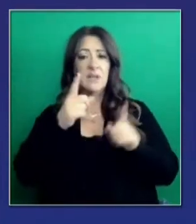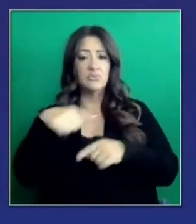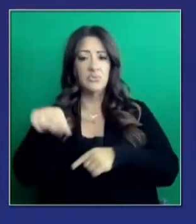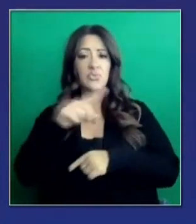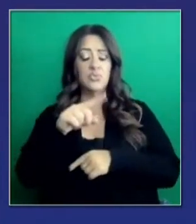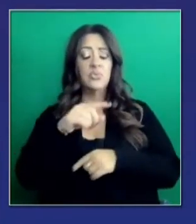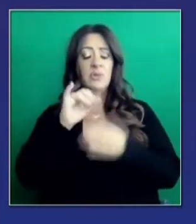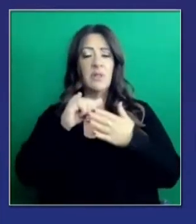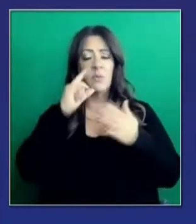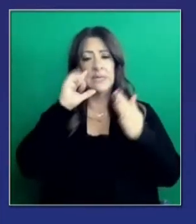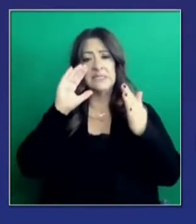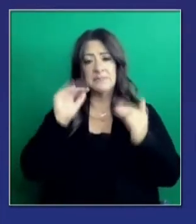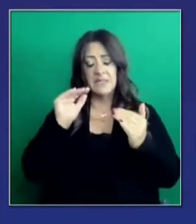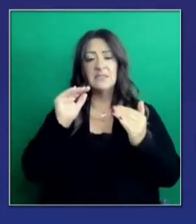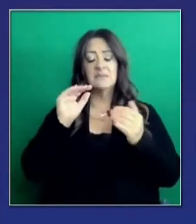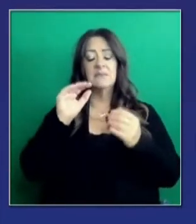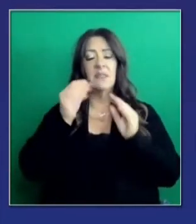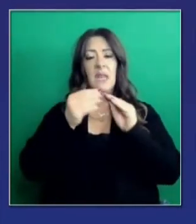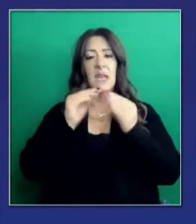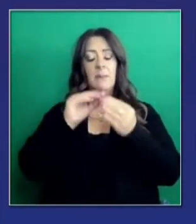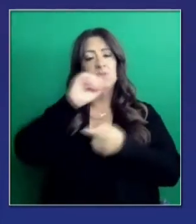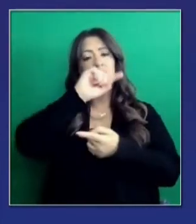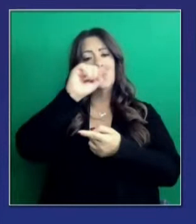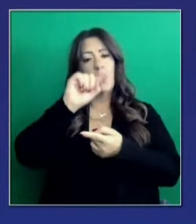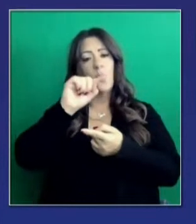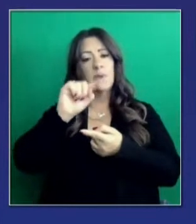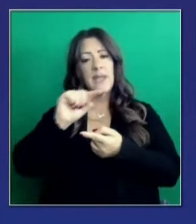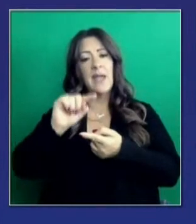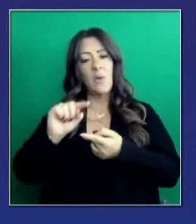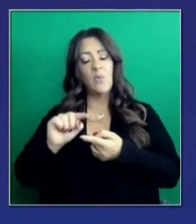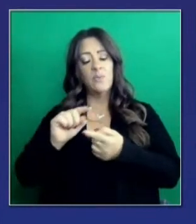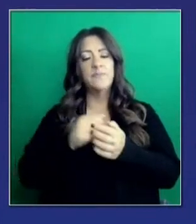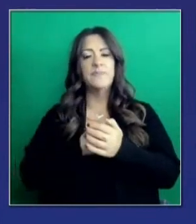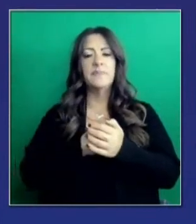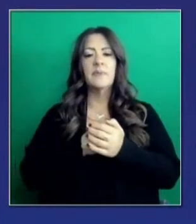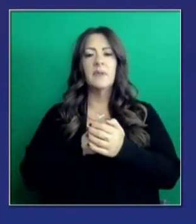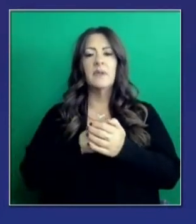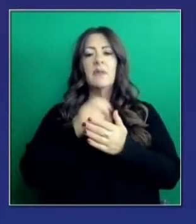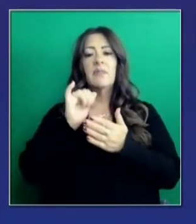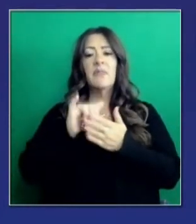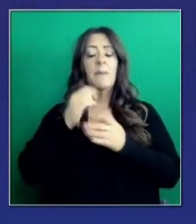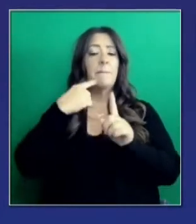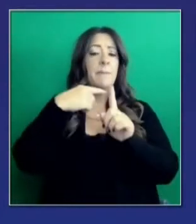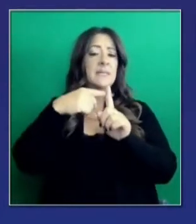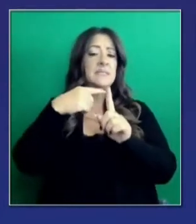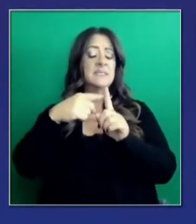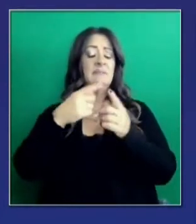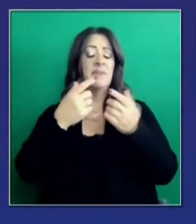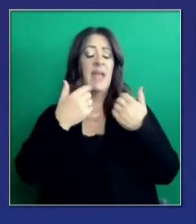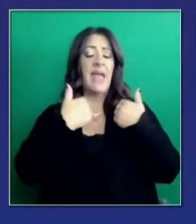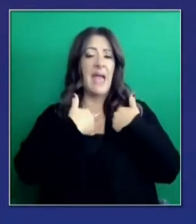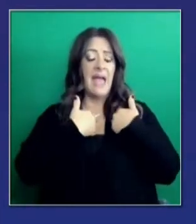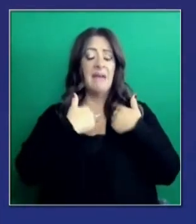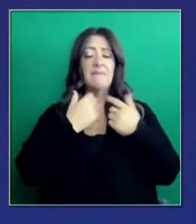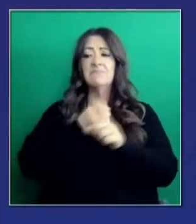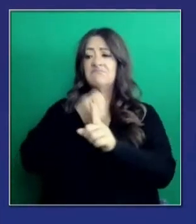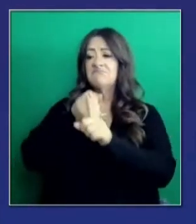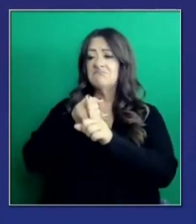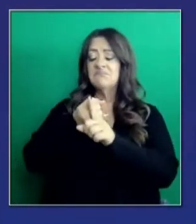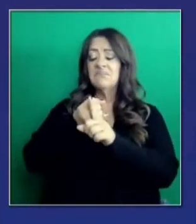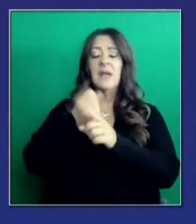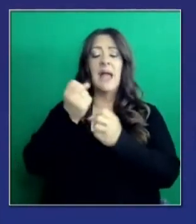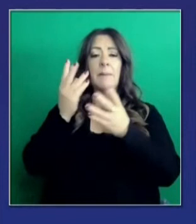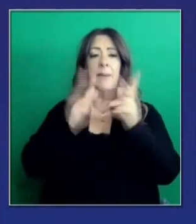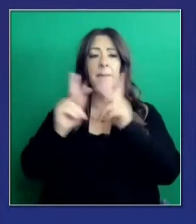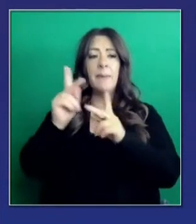understanding in terms of the impact that positivity rates have on case rates, percentage of people